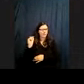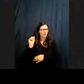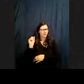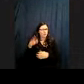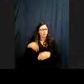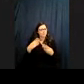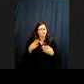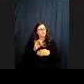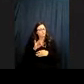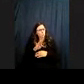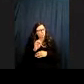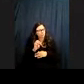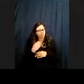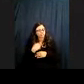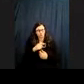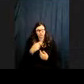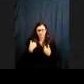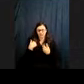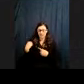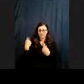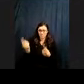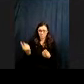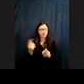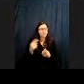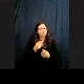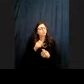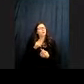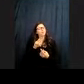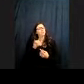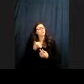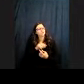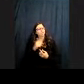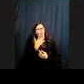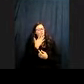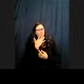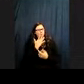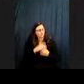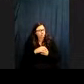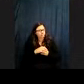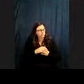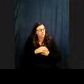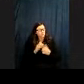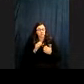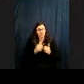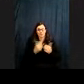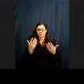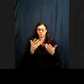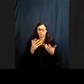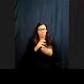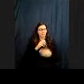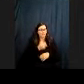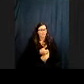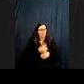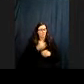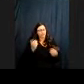forces, what we've had are gravity's other favors. how what is set down can lift